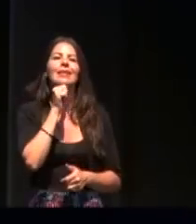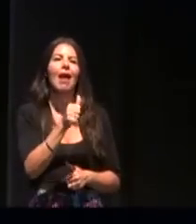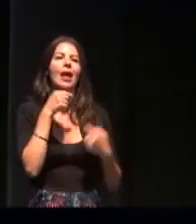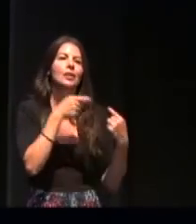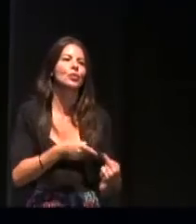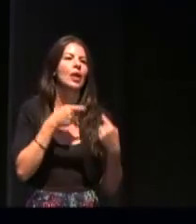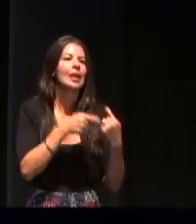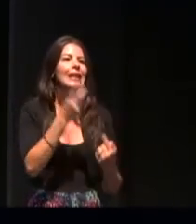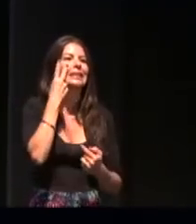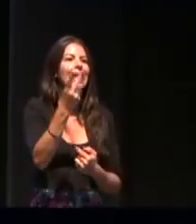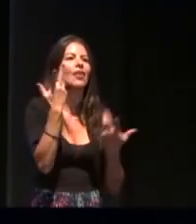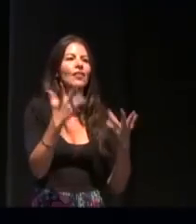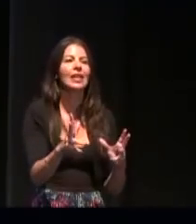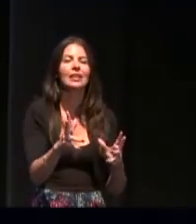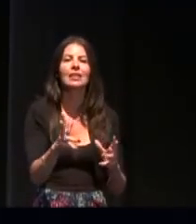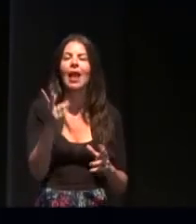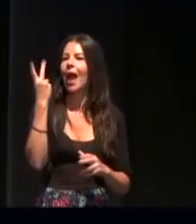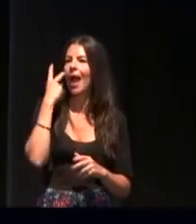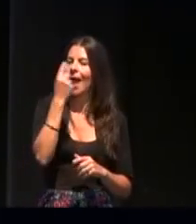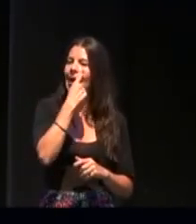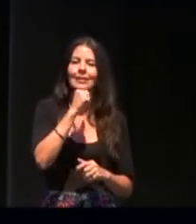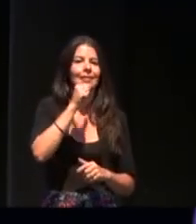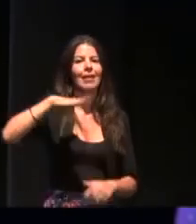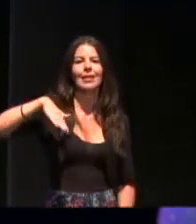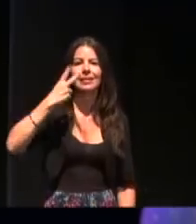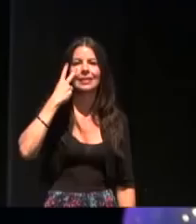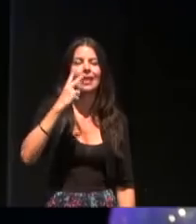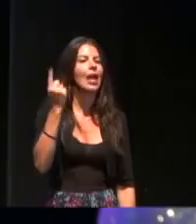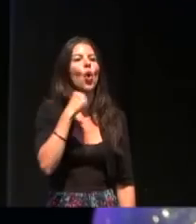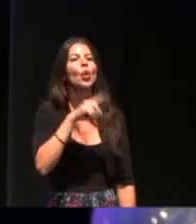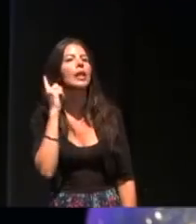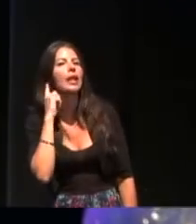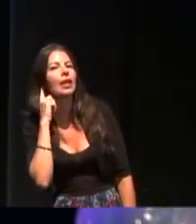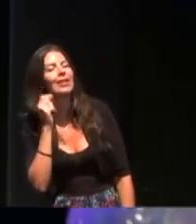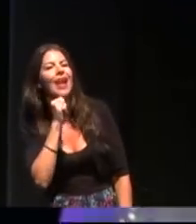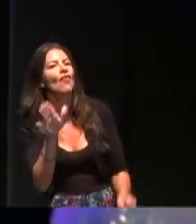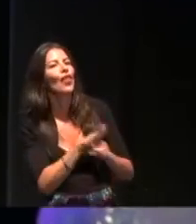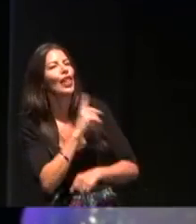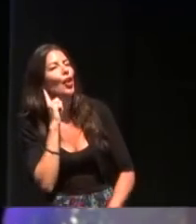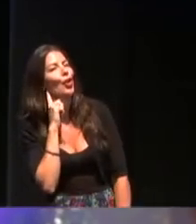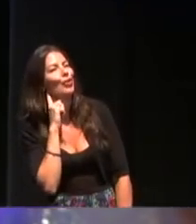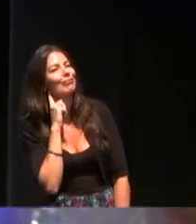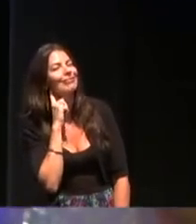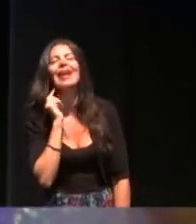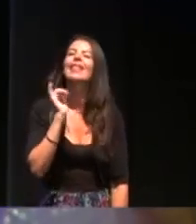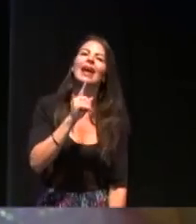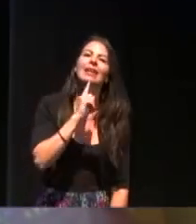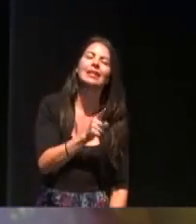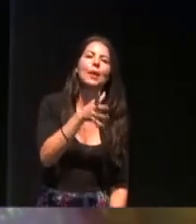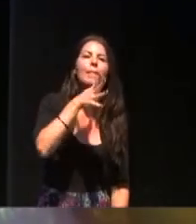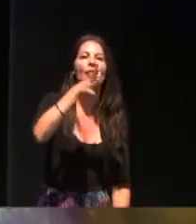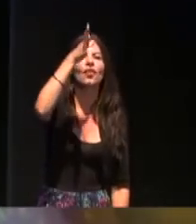merely by sight, eyes have not seen, not merely by your hearing, ears have not heard, that which the